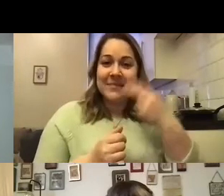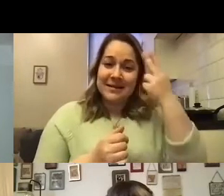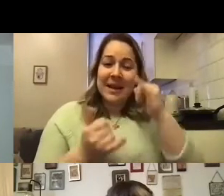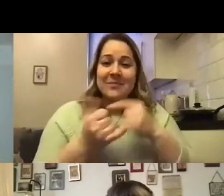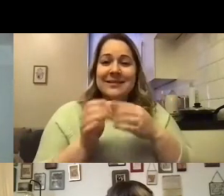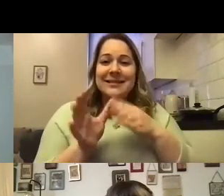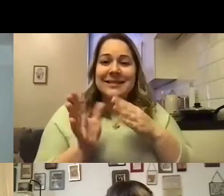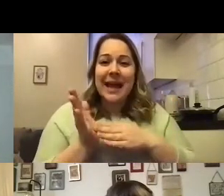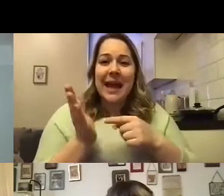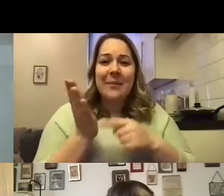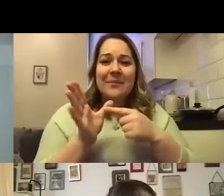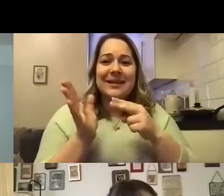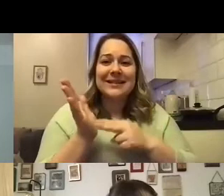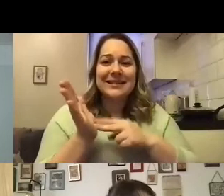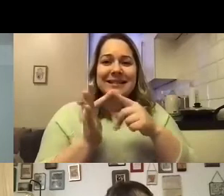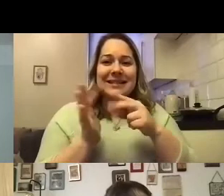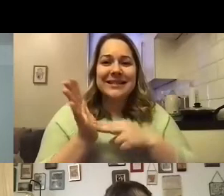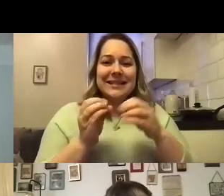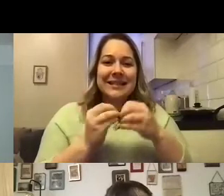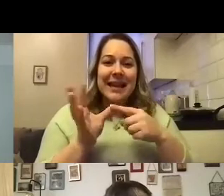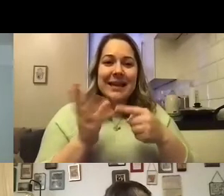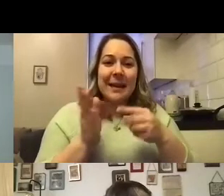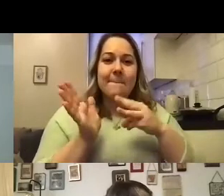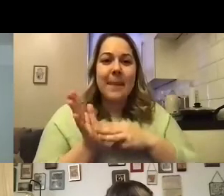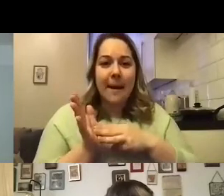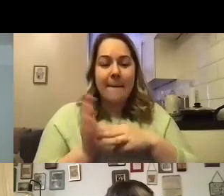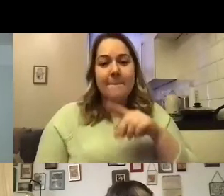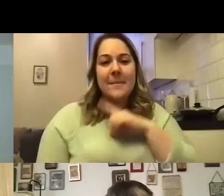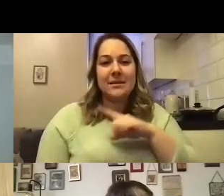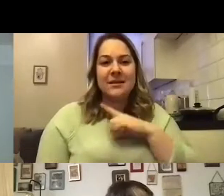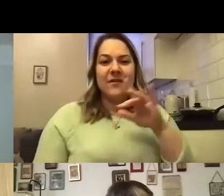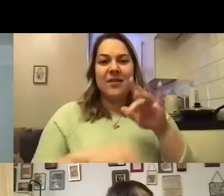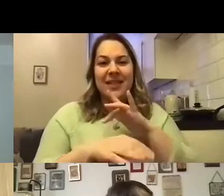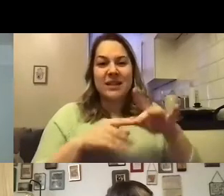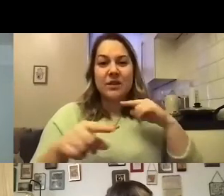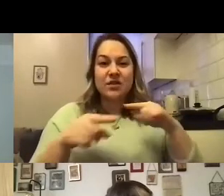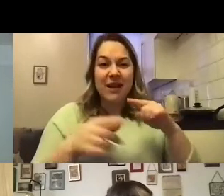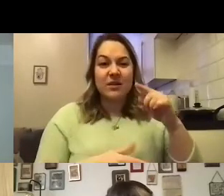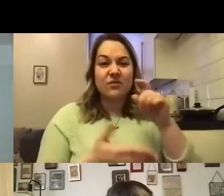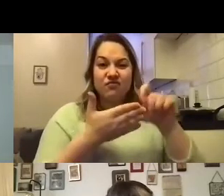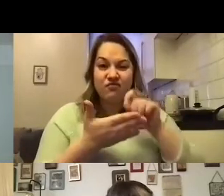Tannenbaum. I am also a theatre director and a writer.